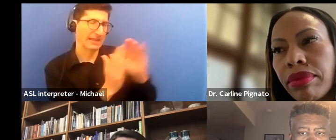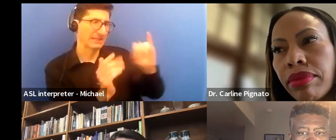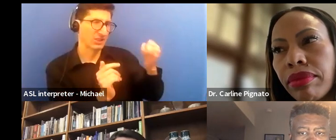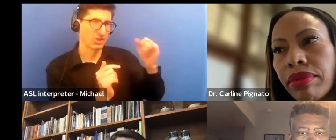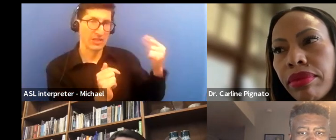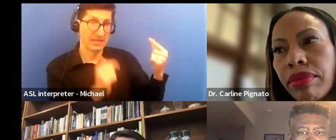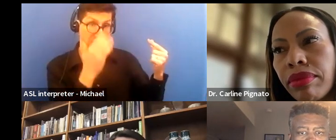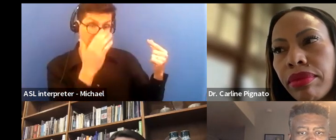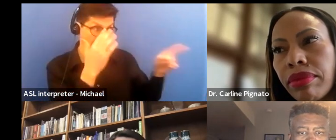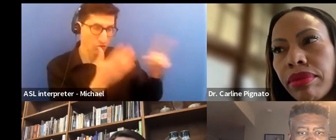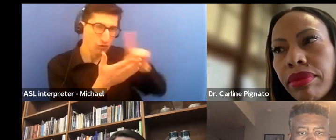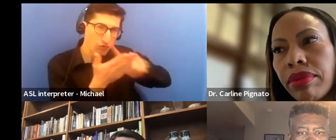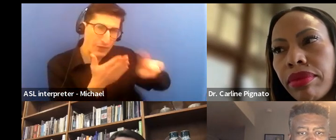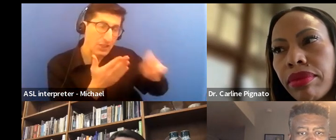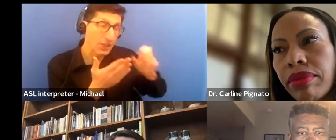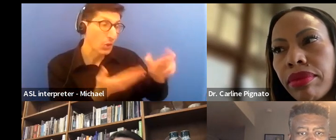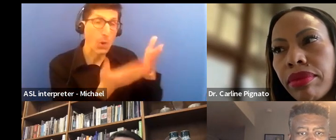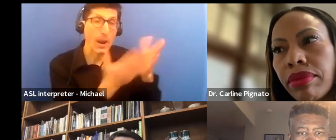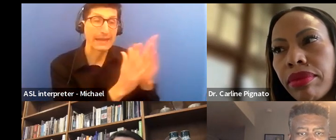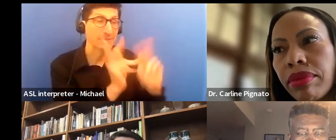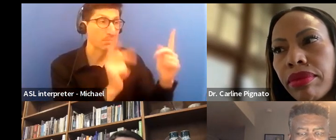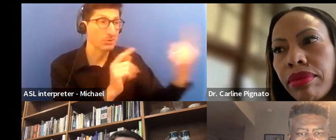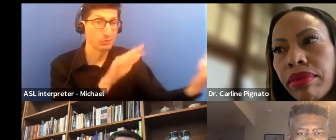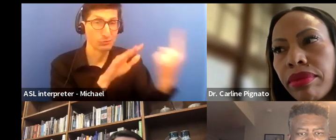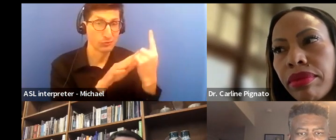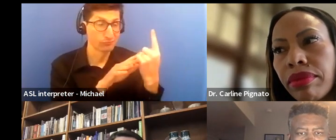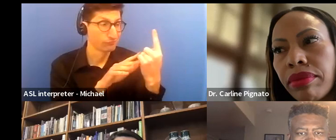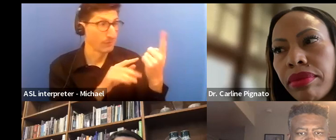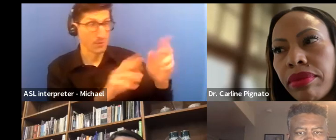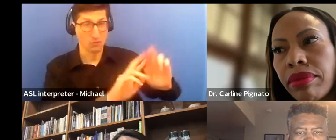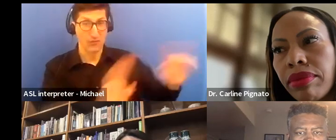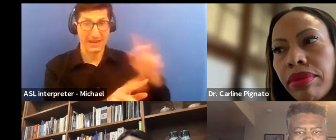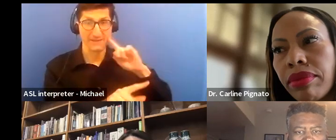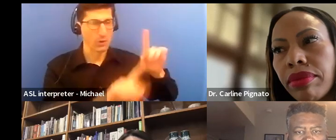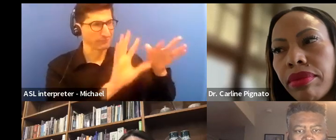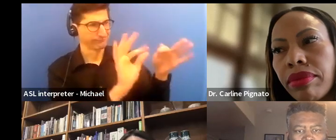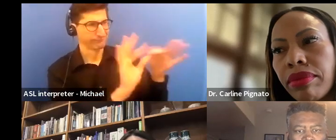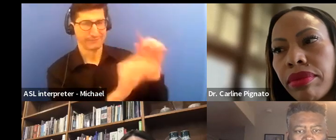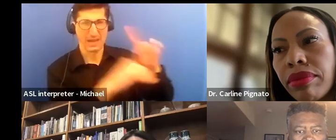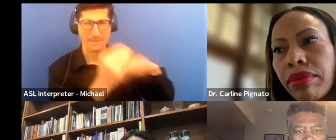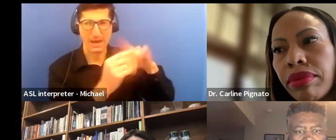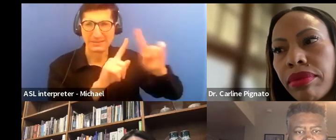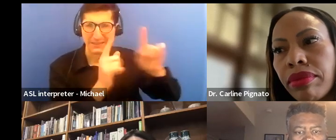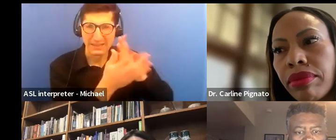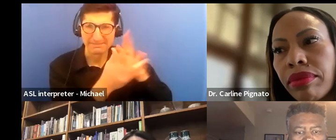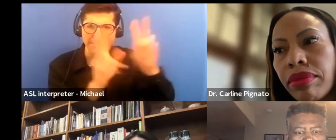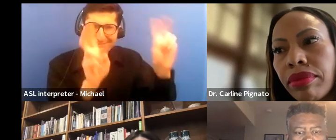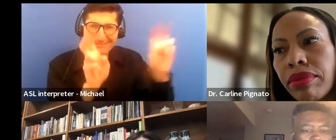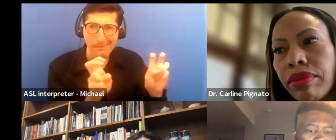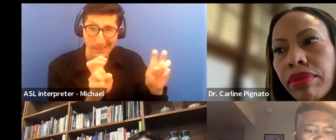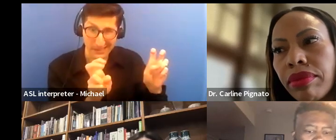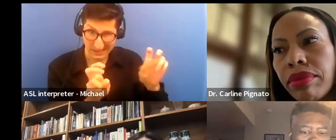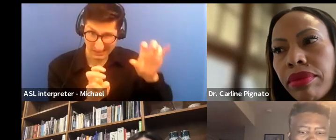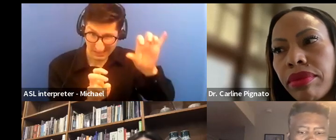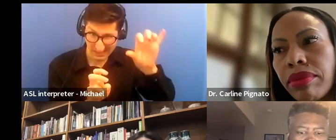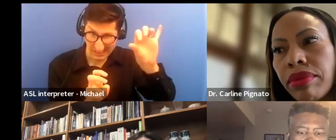ready, right? So that they will have places where the reference checkers can tap into. Is that closer